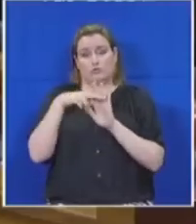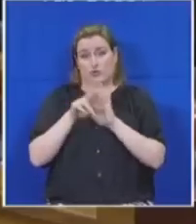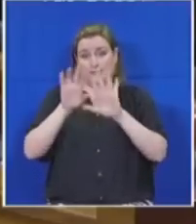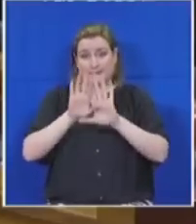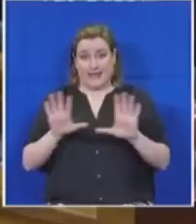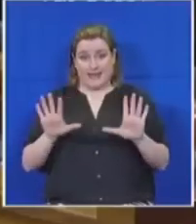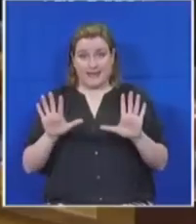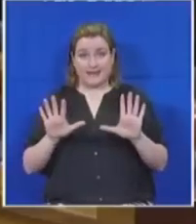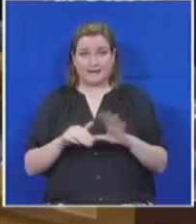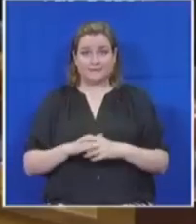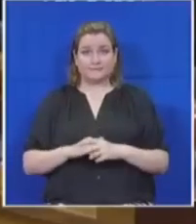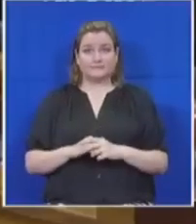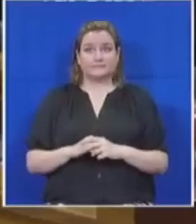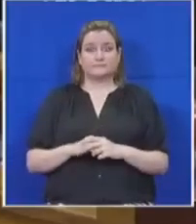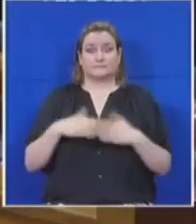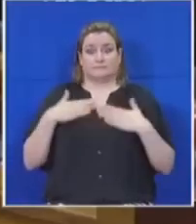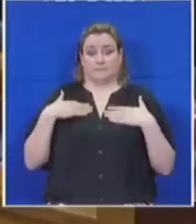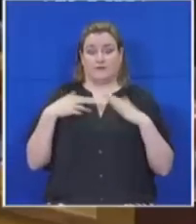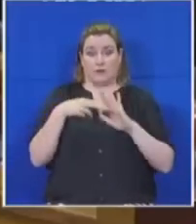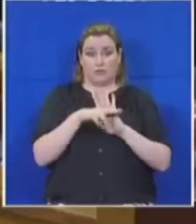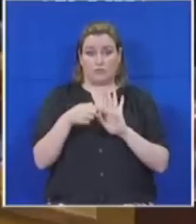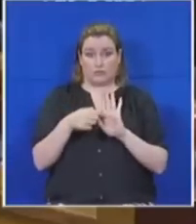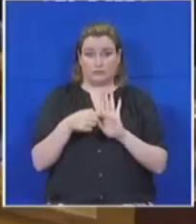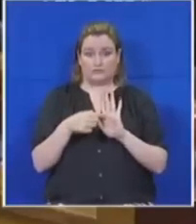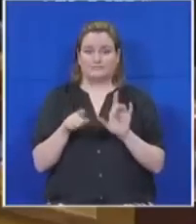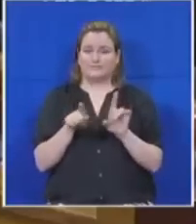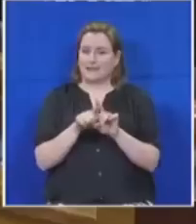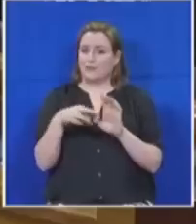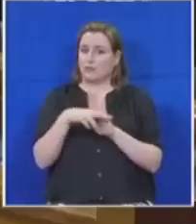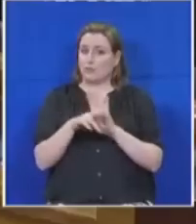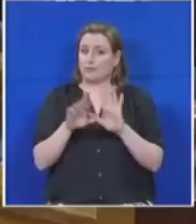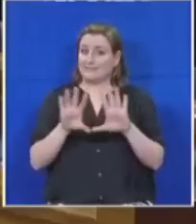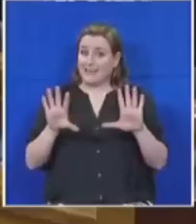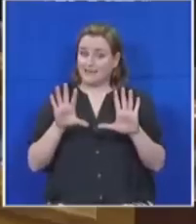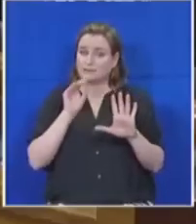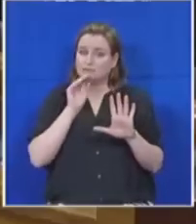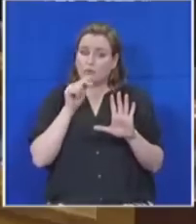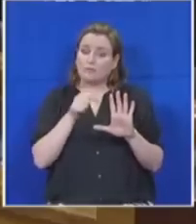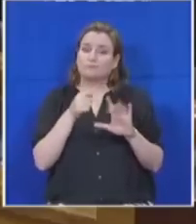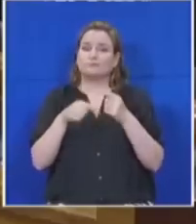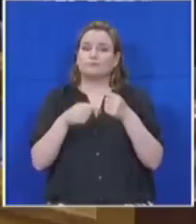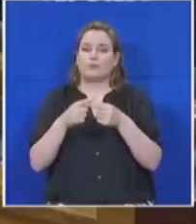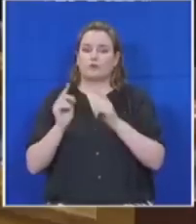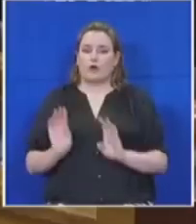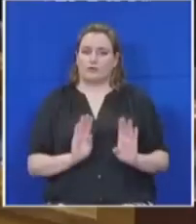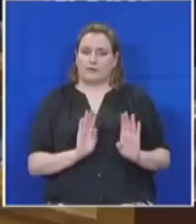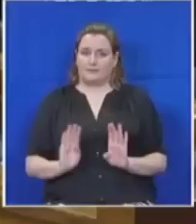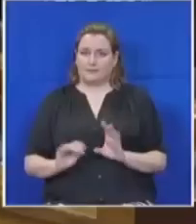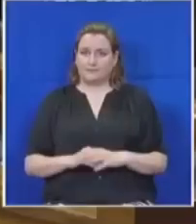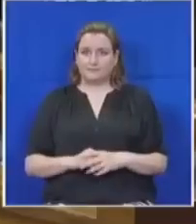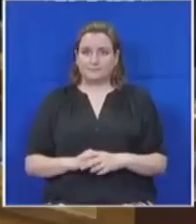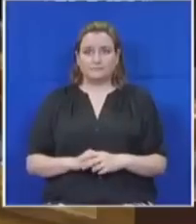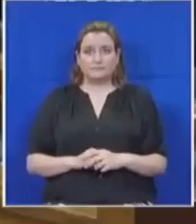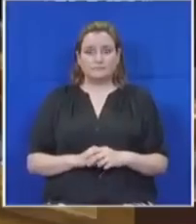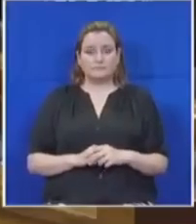of our rules. Rule 10 talks about the conduct. You have been talking